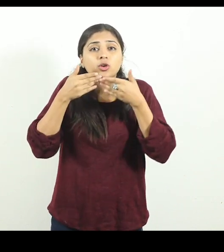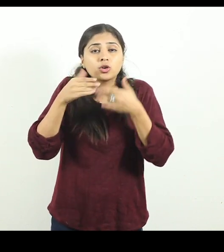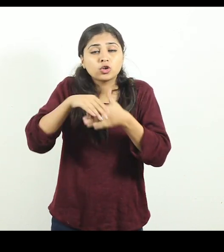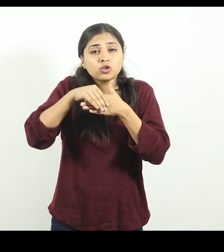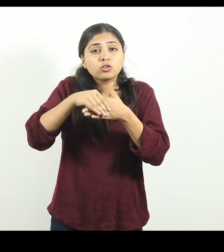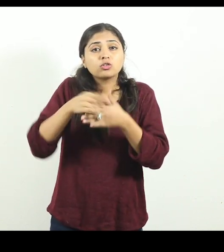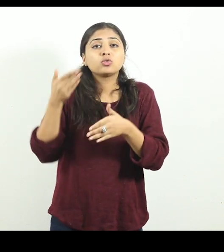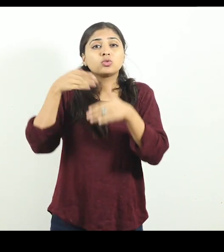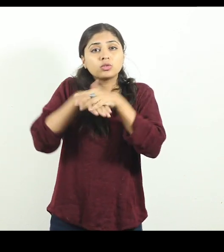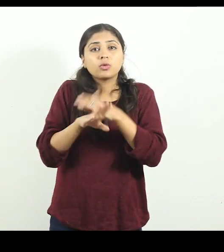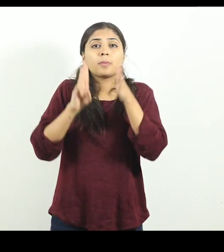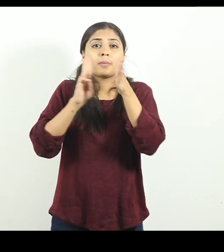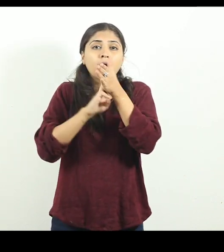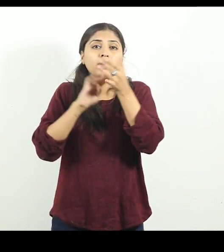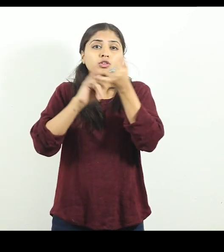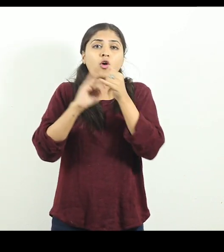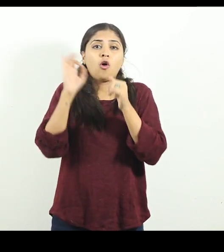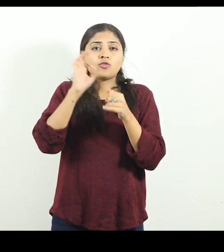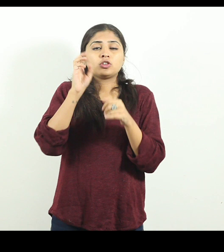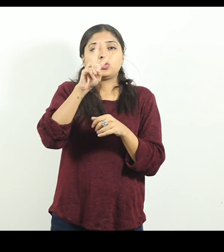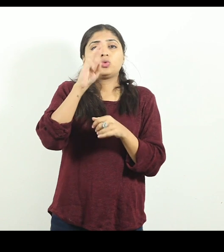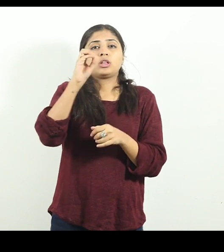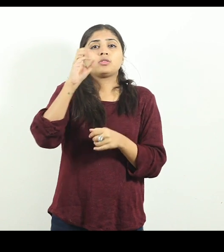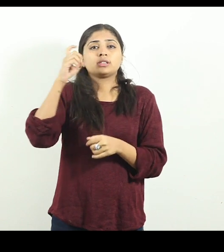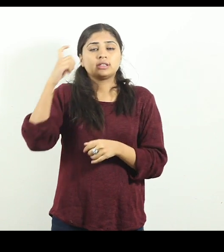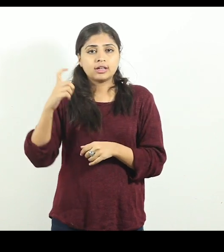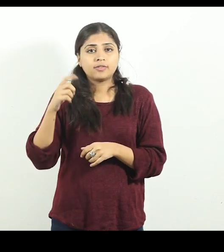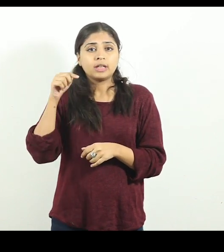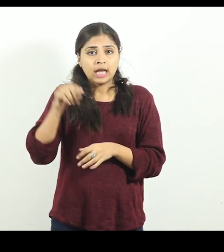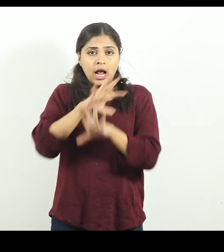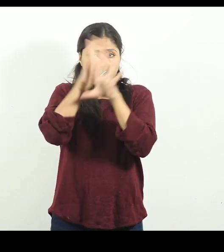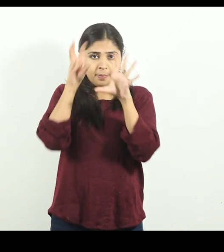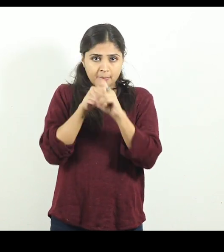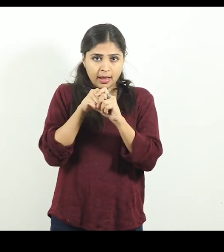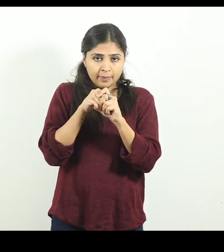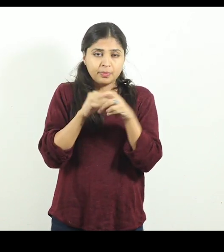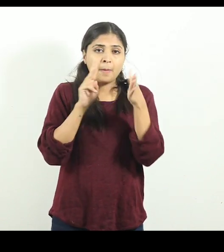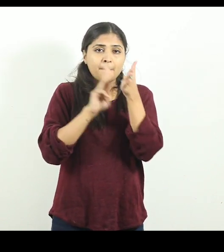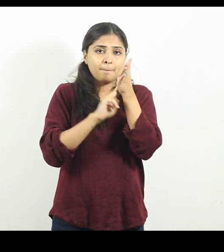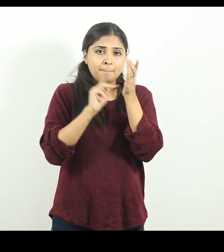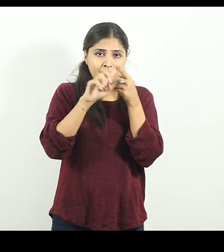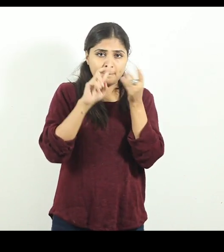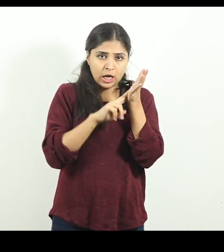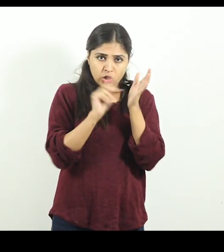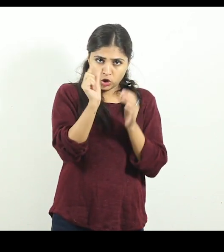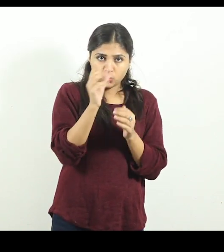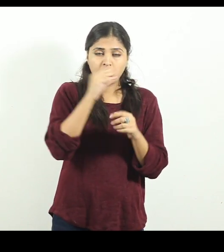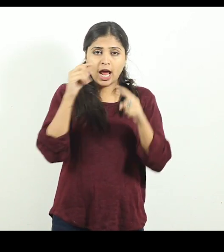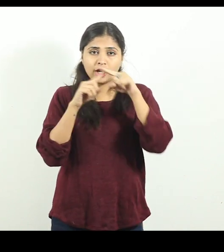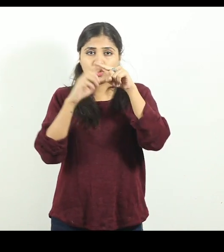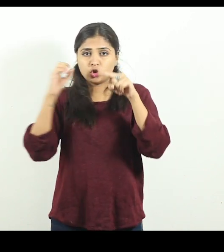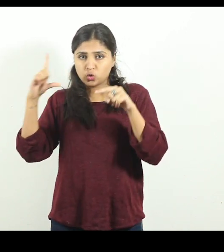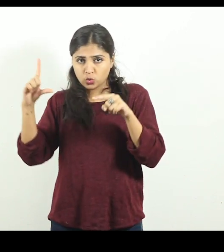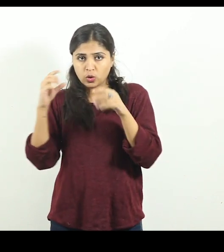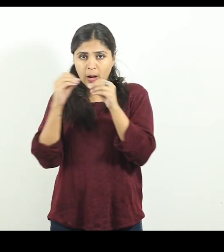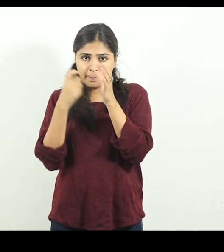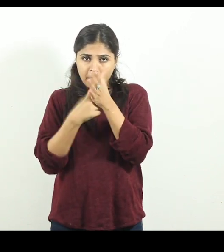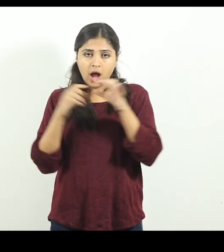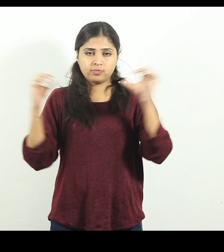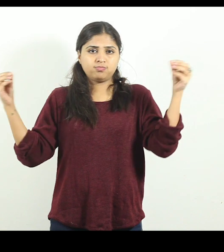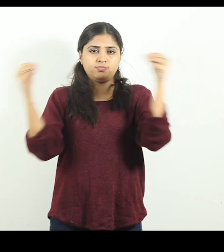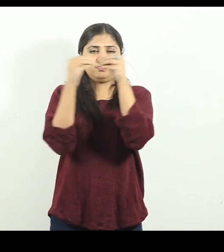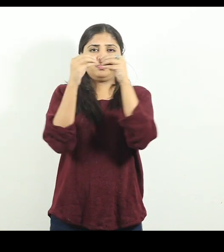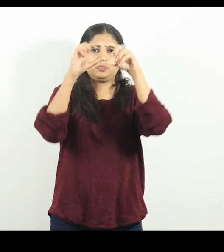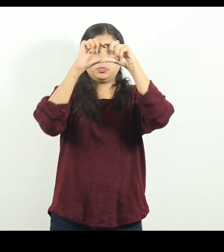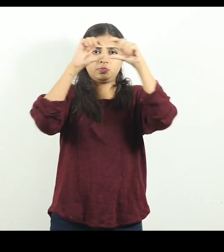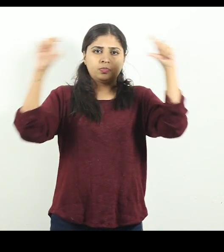2007. It combines the menu bar and toolbar into a single floating pane. The ribbon